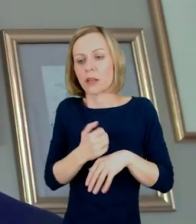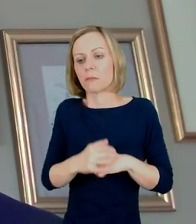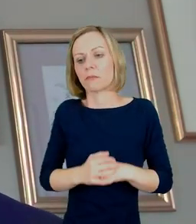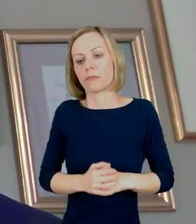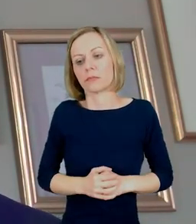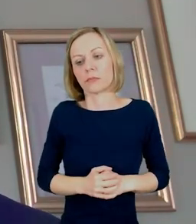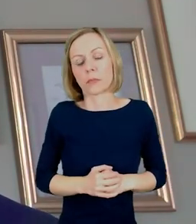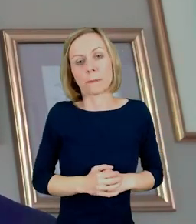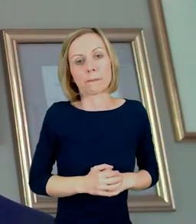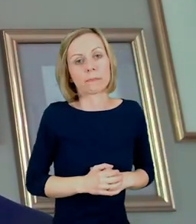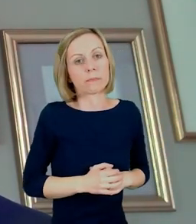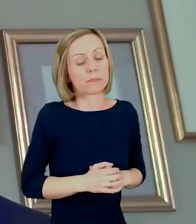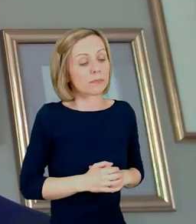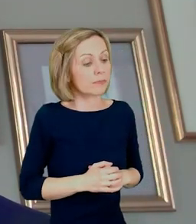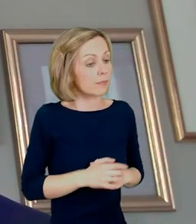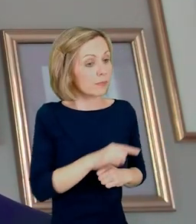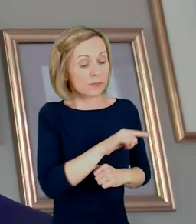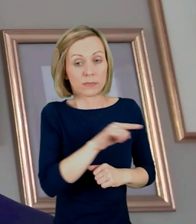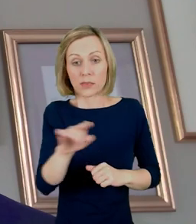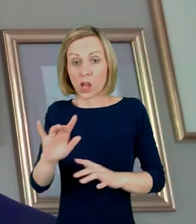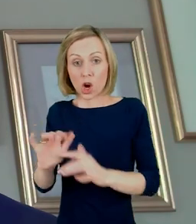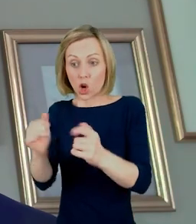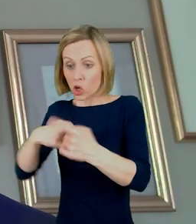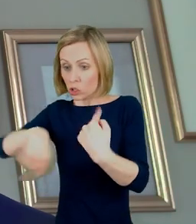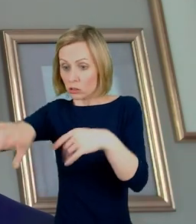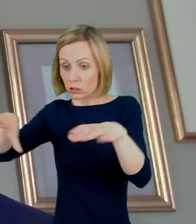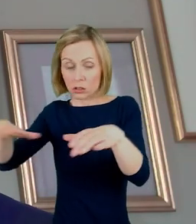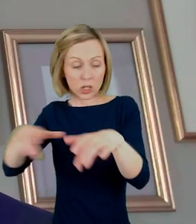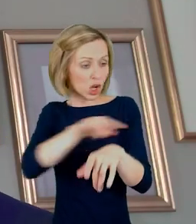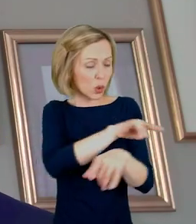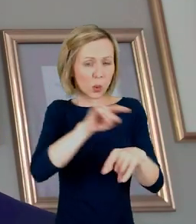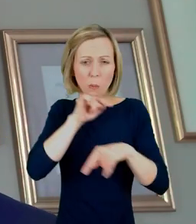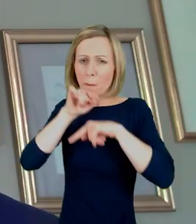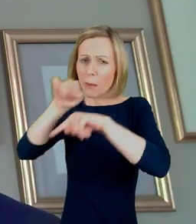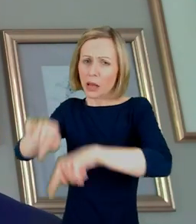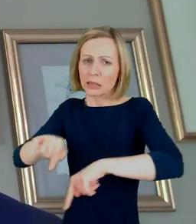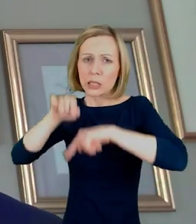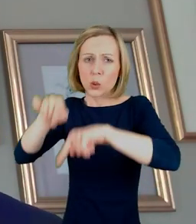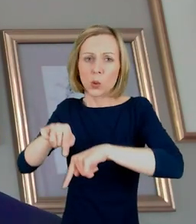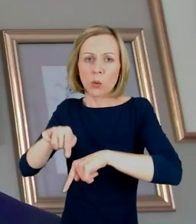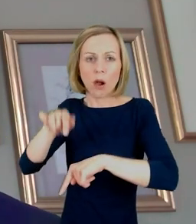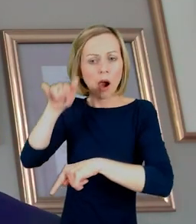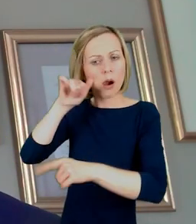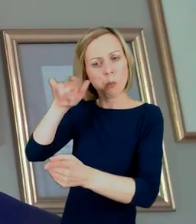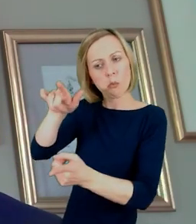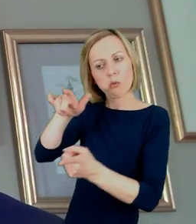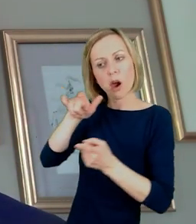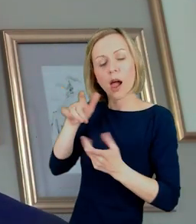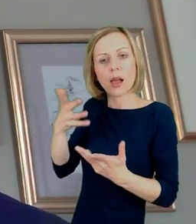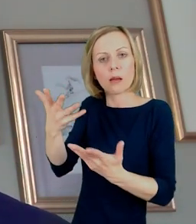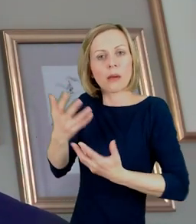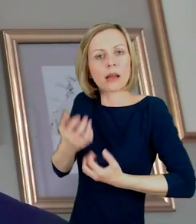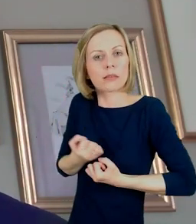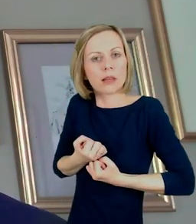You who afflict the righteous, who take a bribe and push aside the needy in the